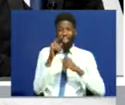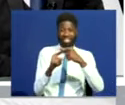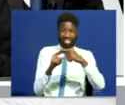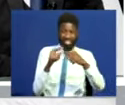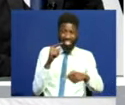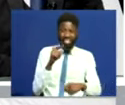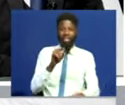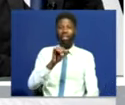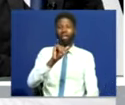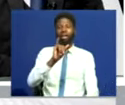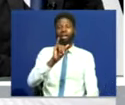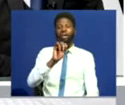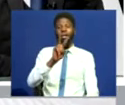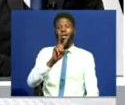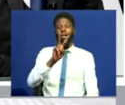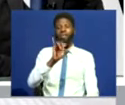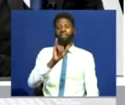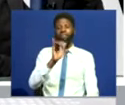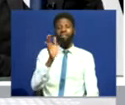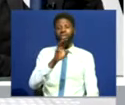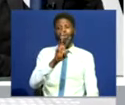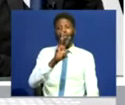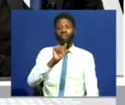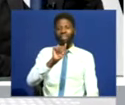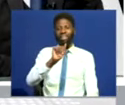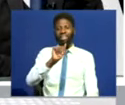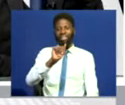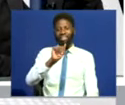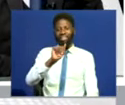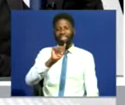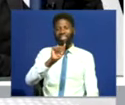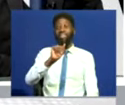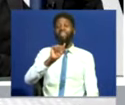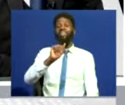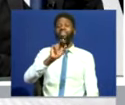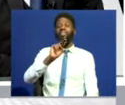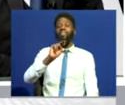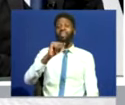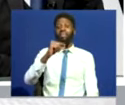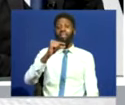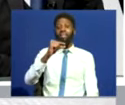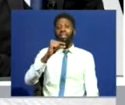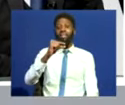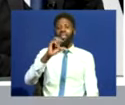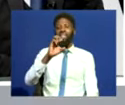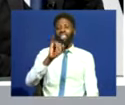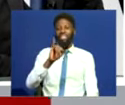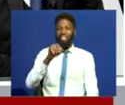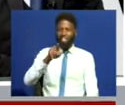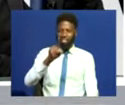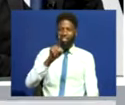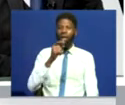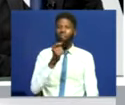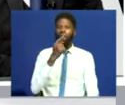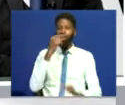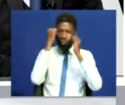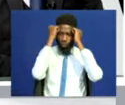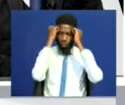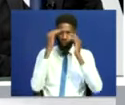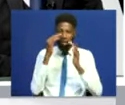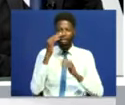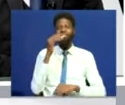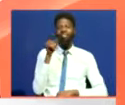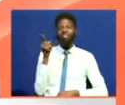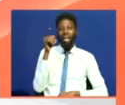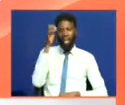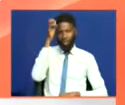Wangeshi, who was a medical student in Eldoret. And he has just been the judgment was just read last